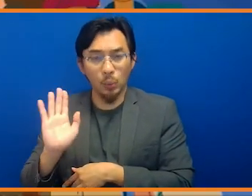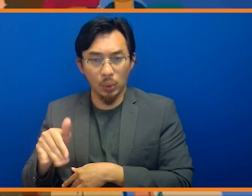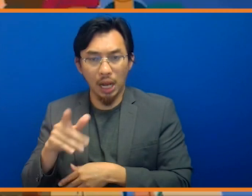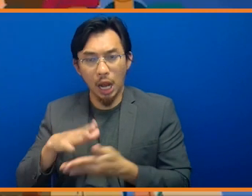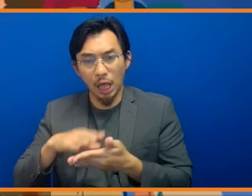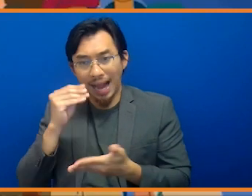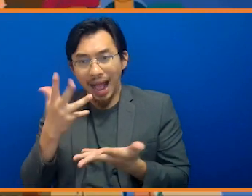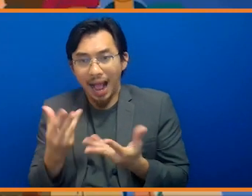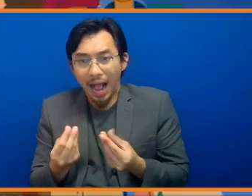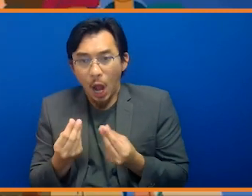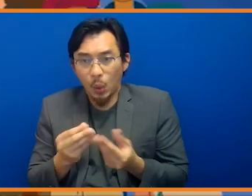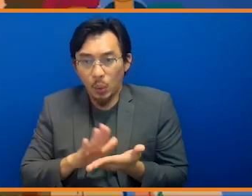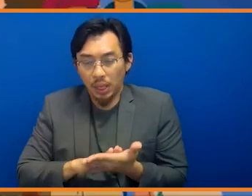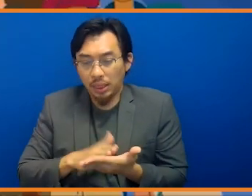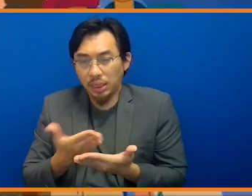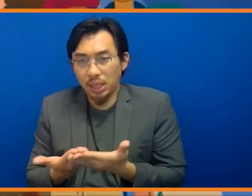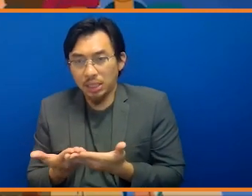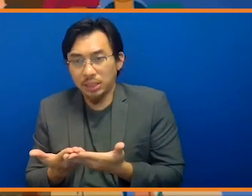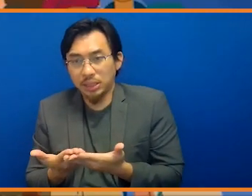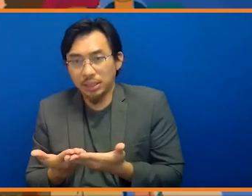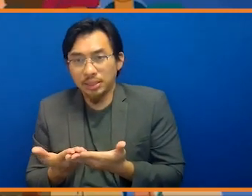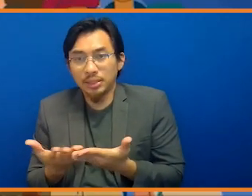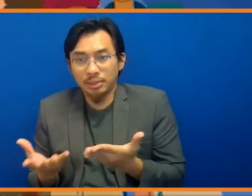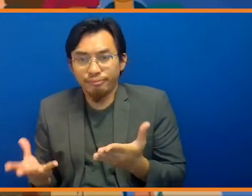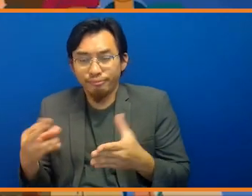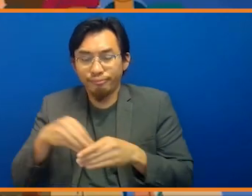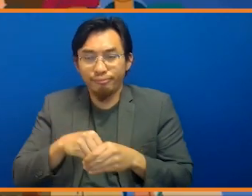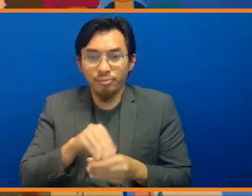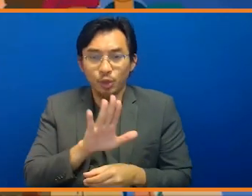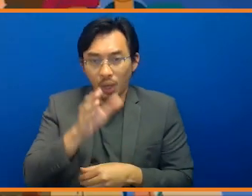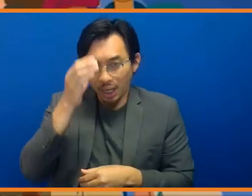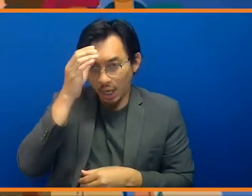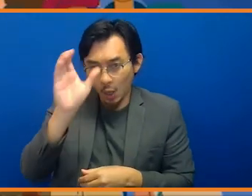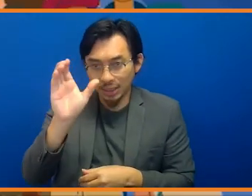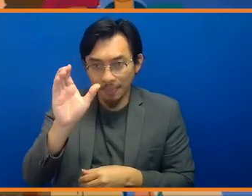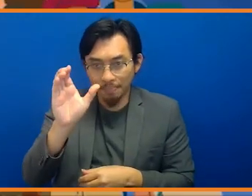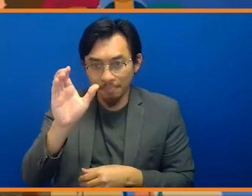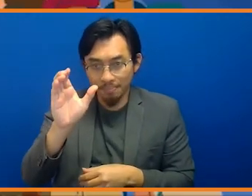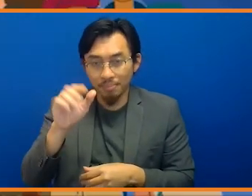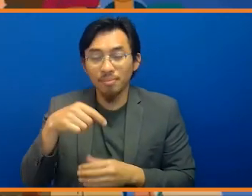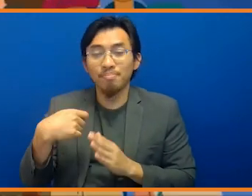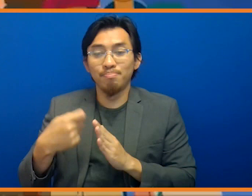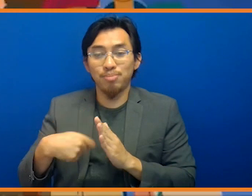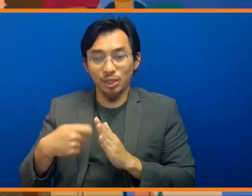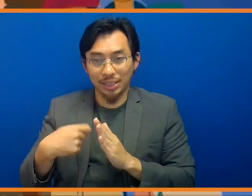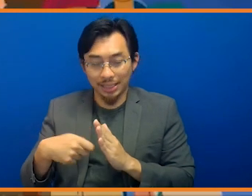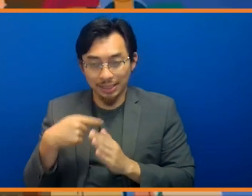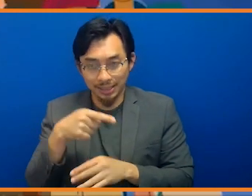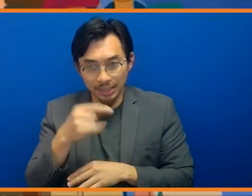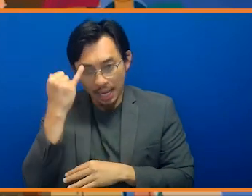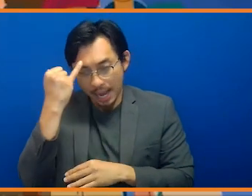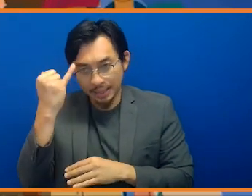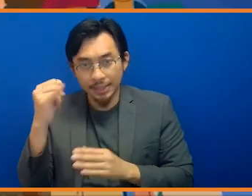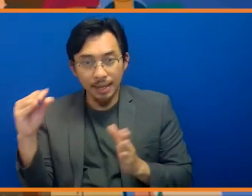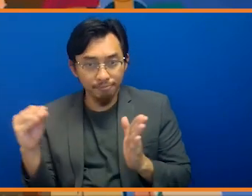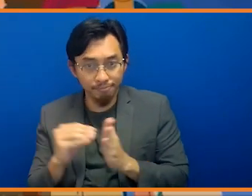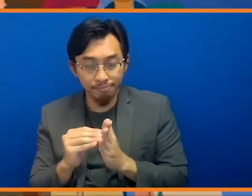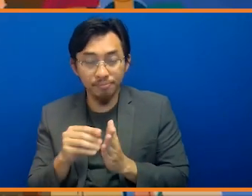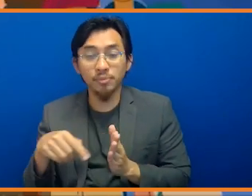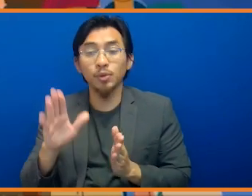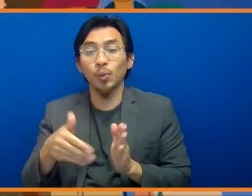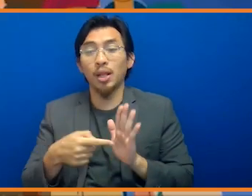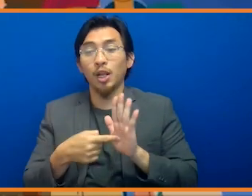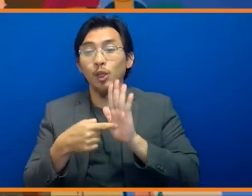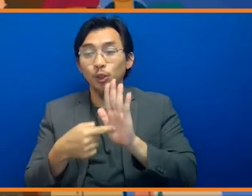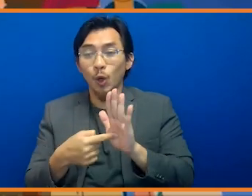more how to translate those concepts into a very concrete project's idea. Yeah, and you have to show